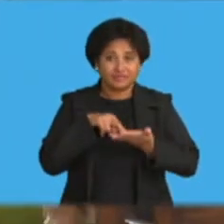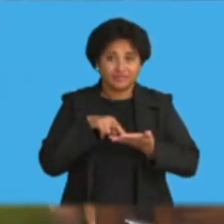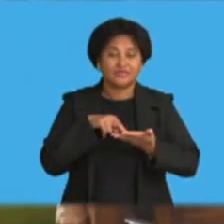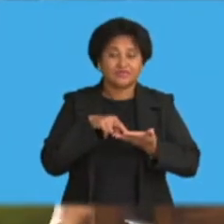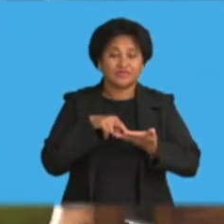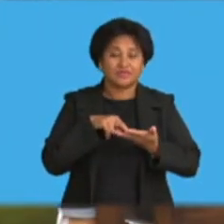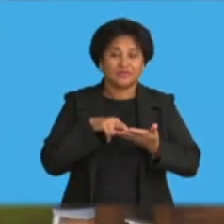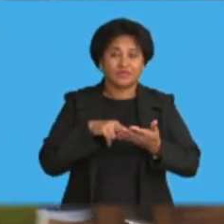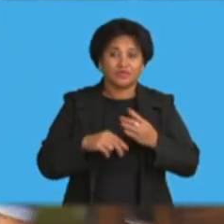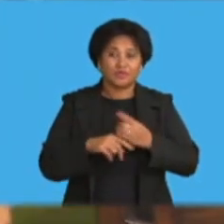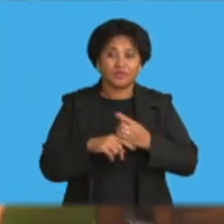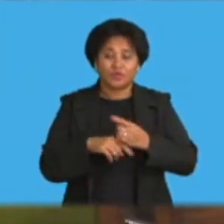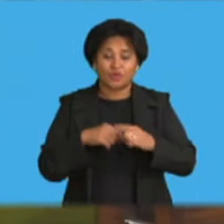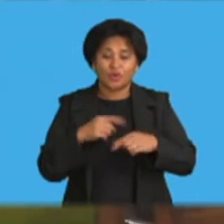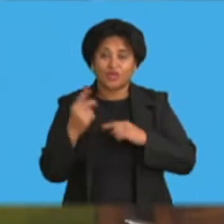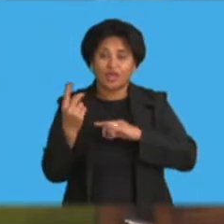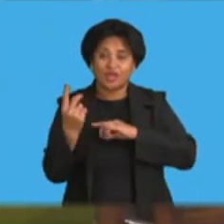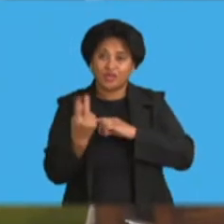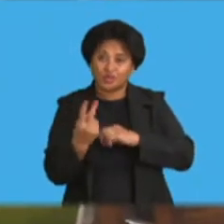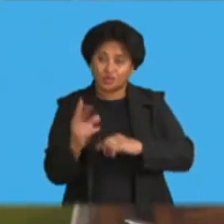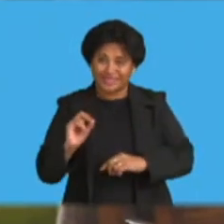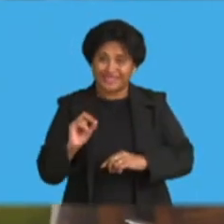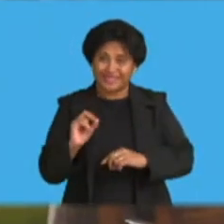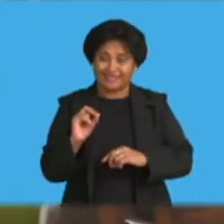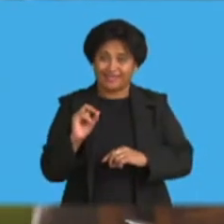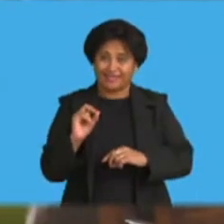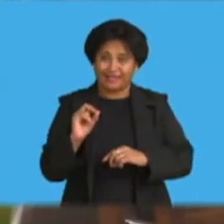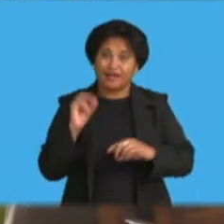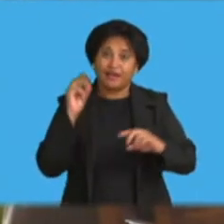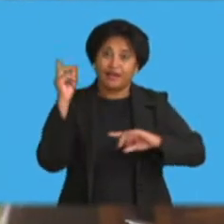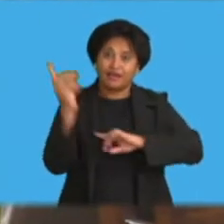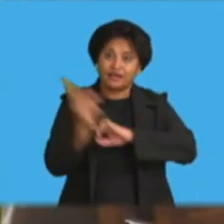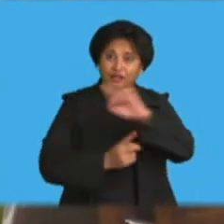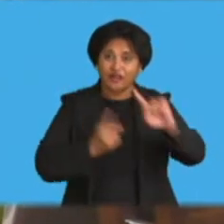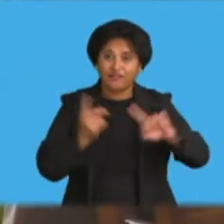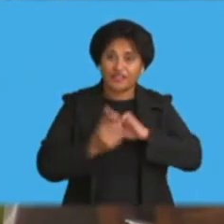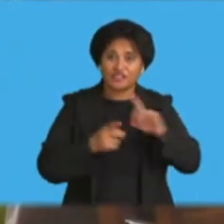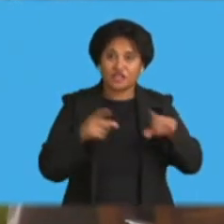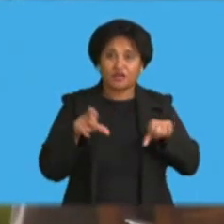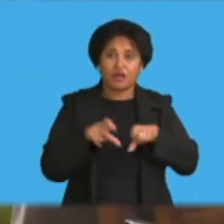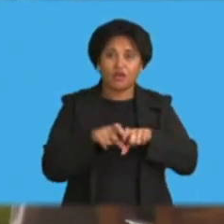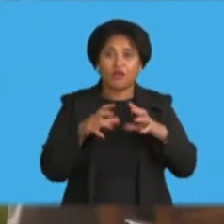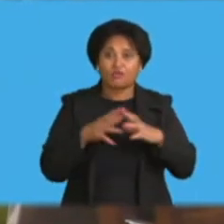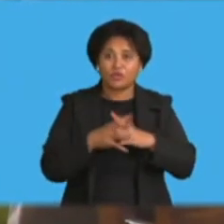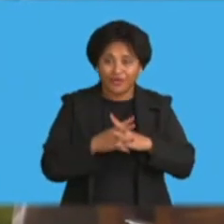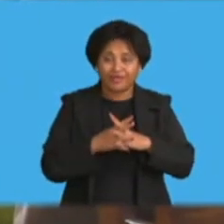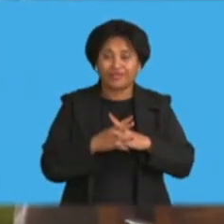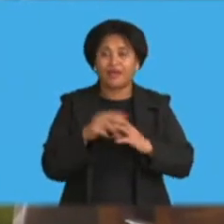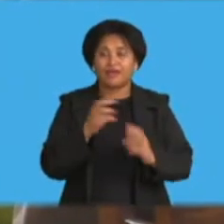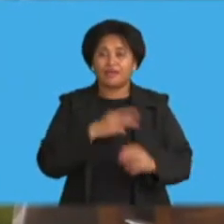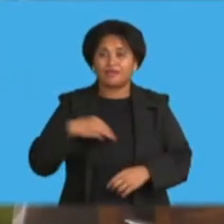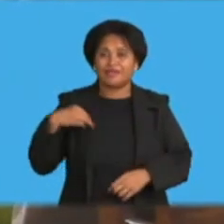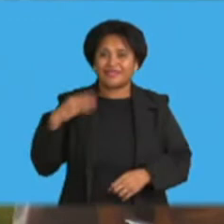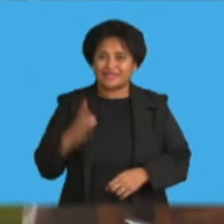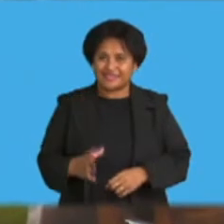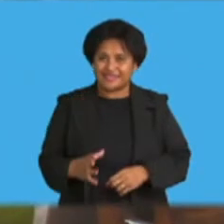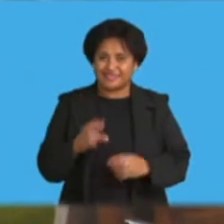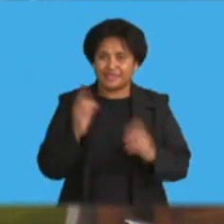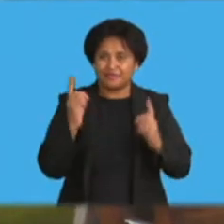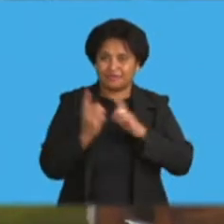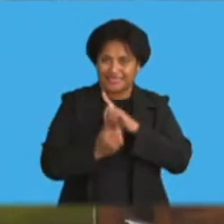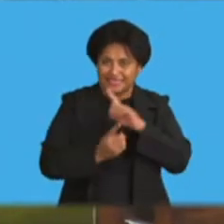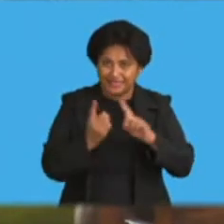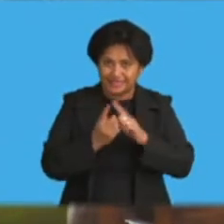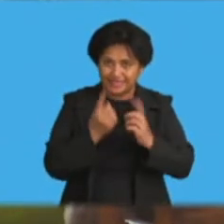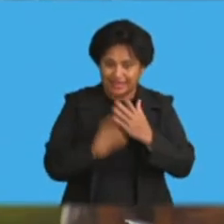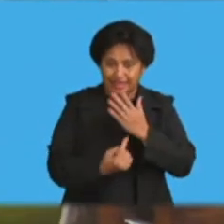of the 20th Conference of the Commonwealth Education Ministers meeting that was hosted in Nadi from 19th to the 23rd of February 2018.